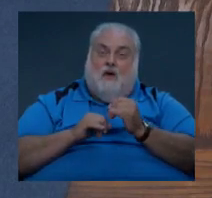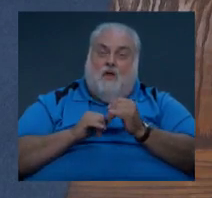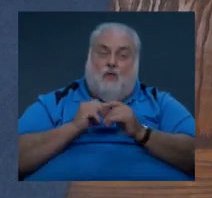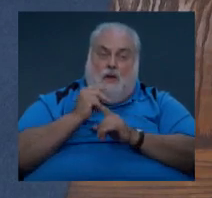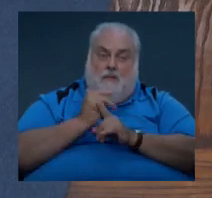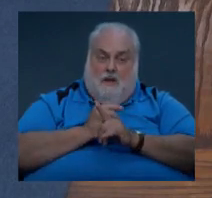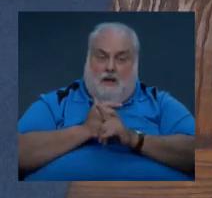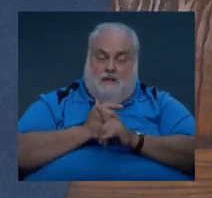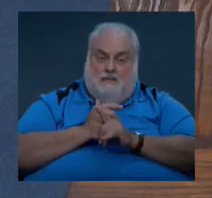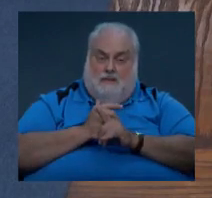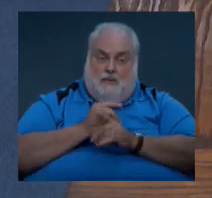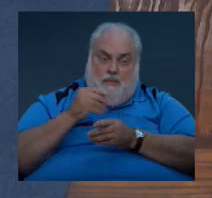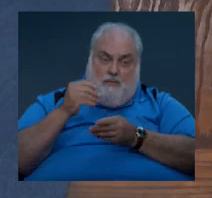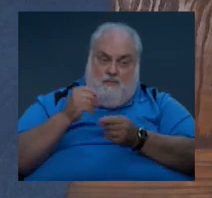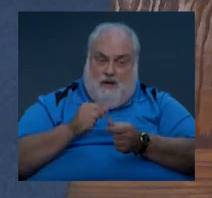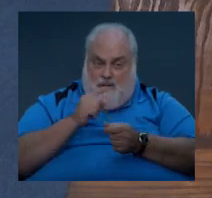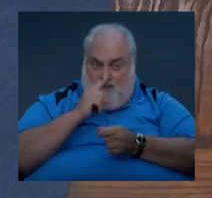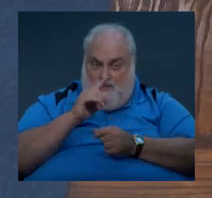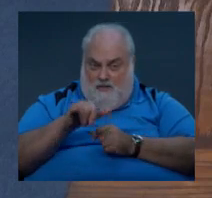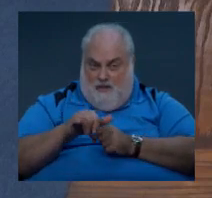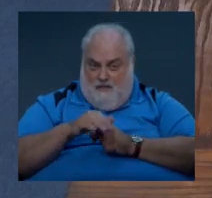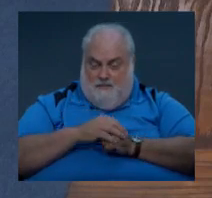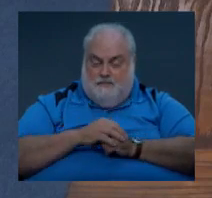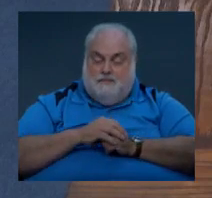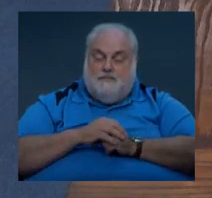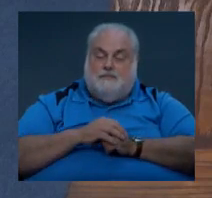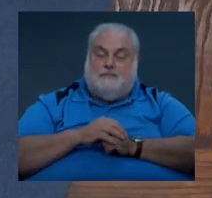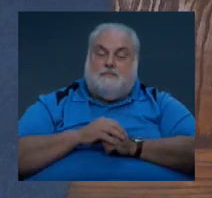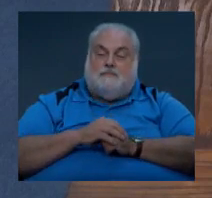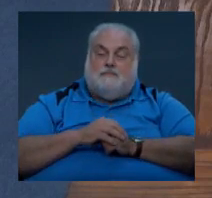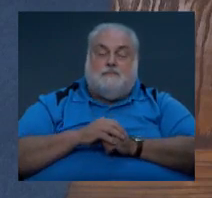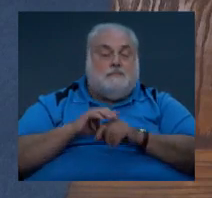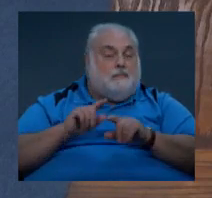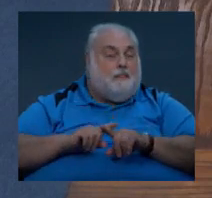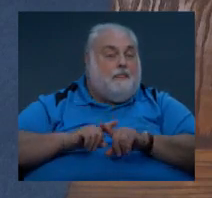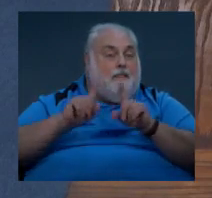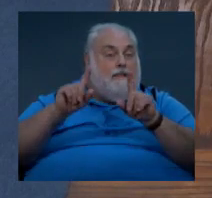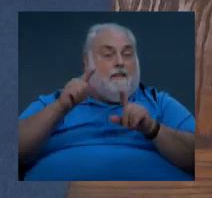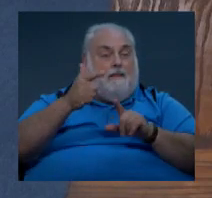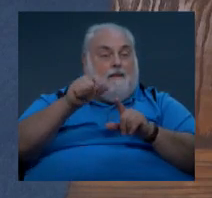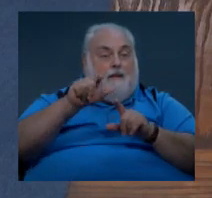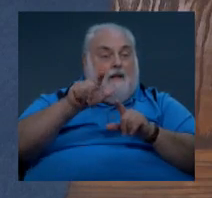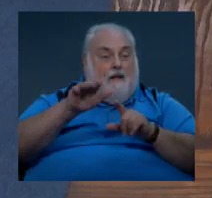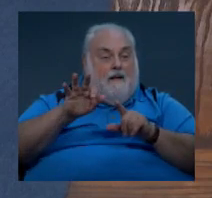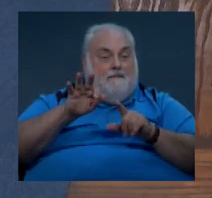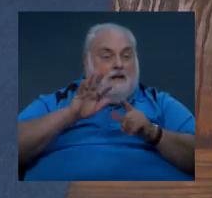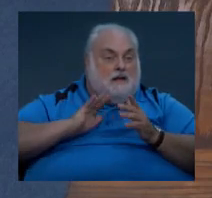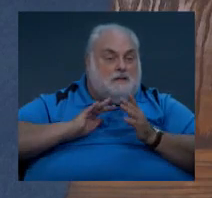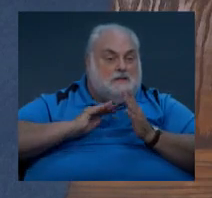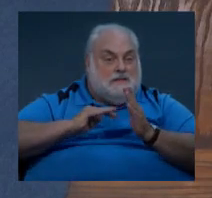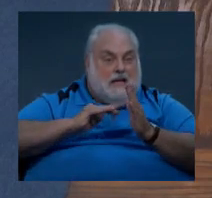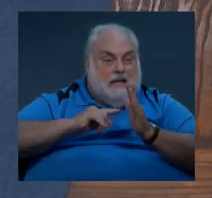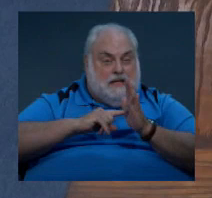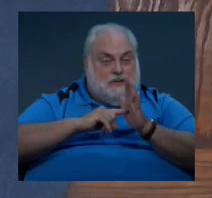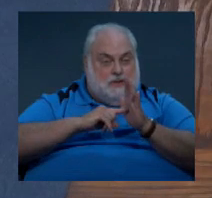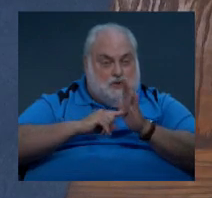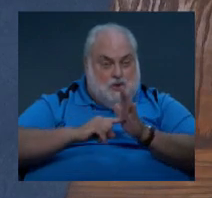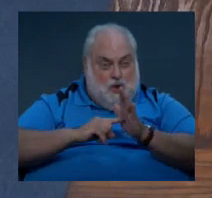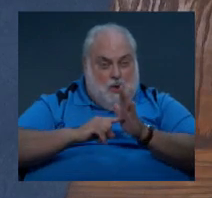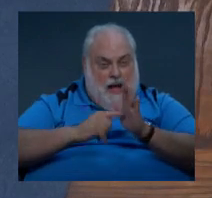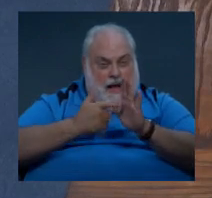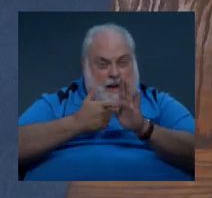that we provided. But the golf study indicated that I think